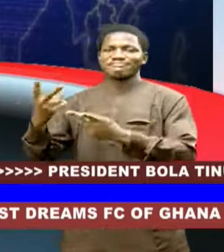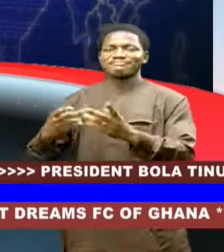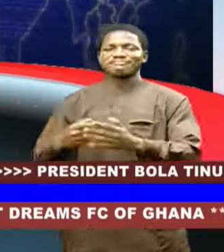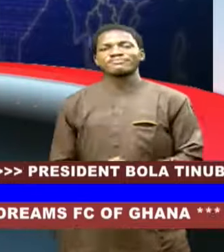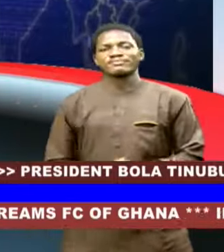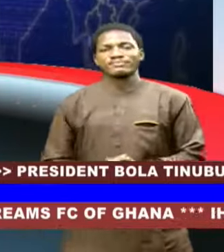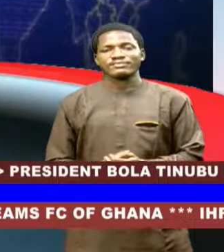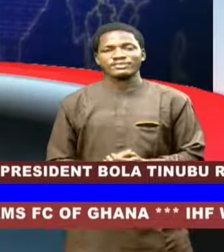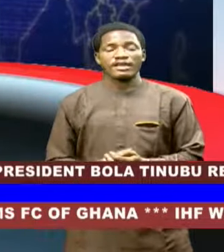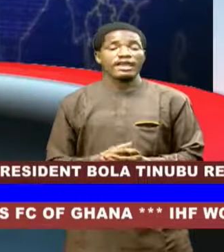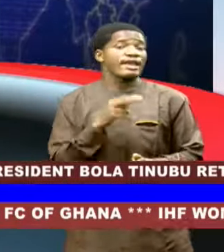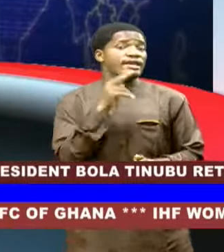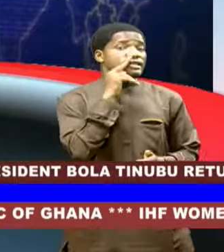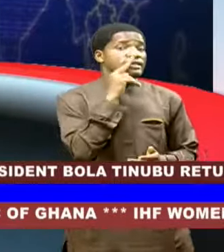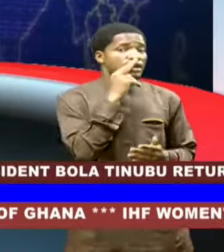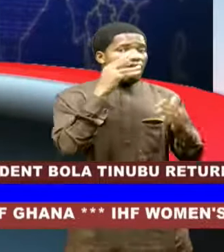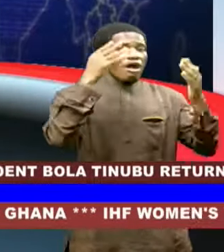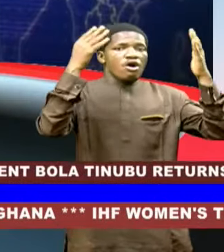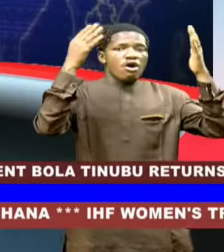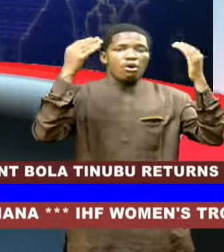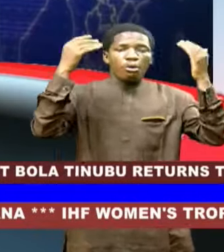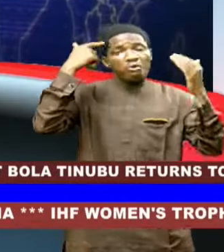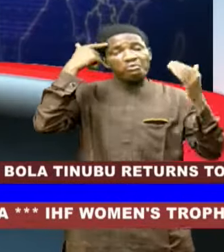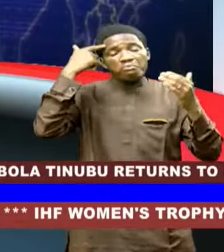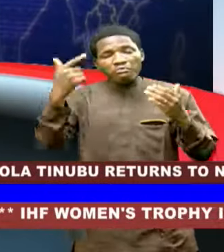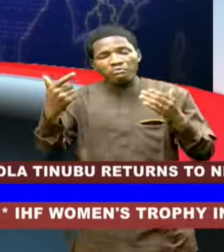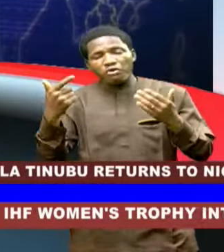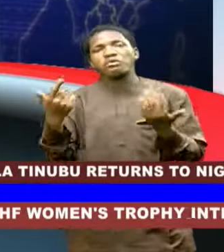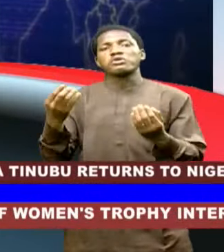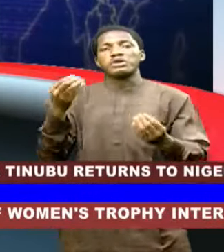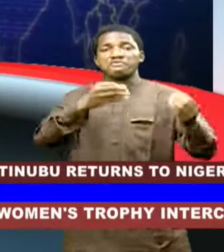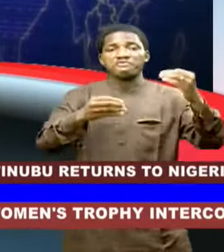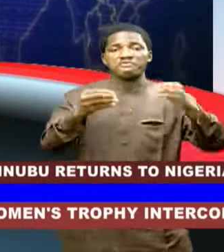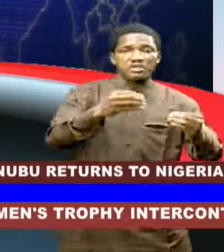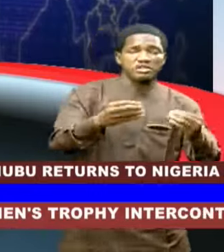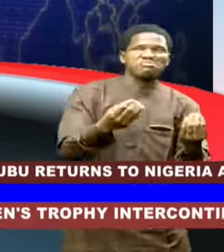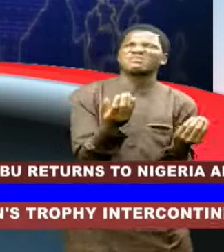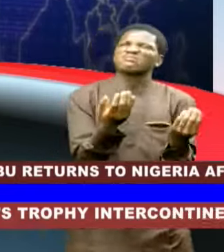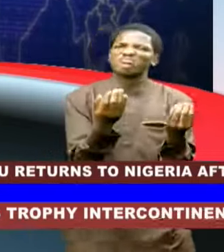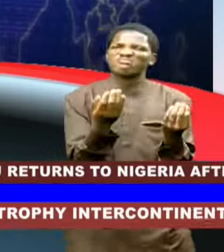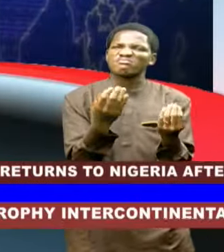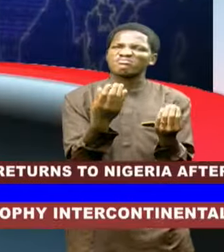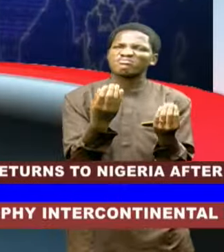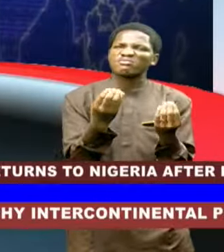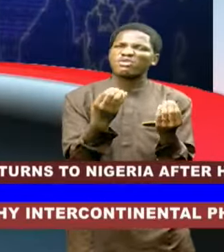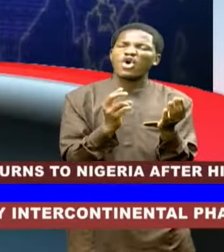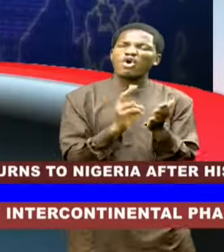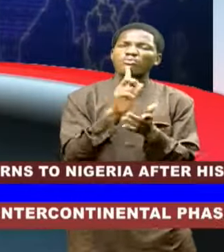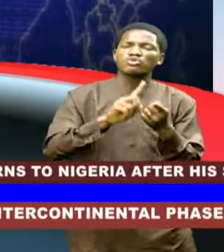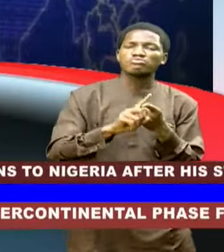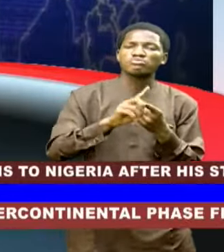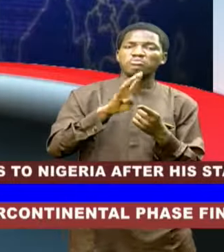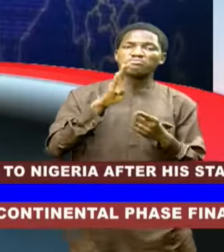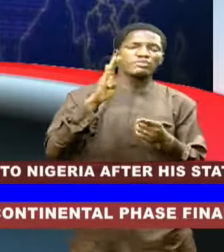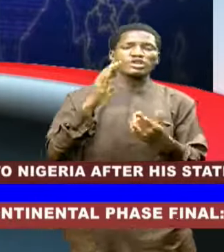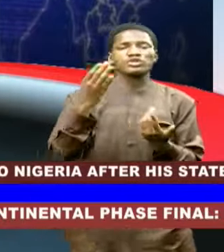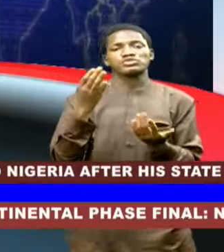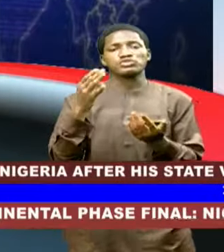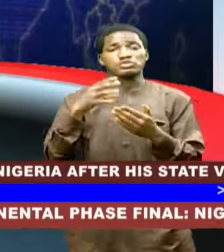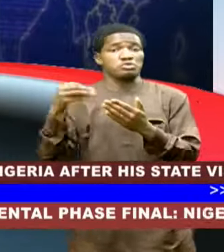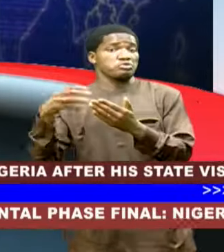Now, Nigeria is hoping for a prospective investment worth billions of dollars from young Qatari investors across